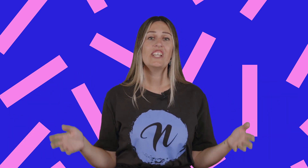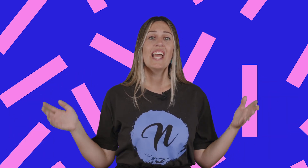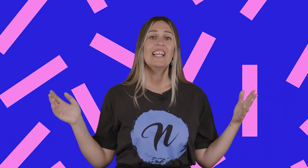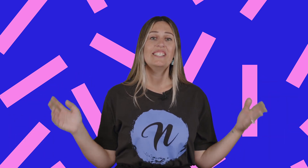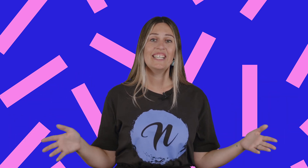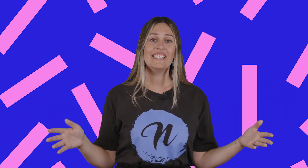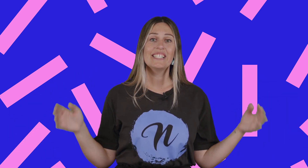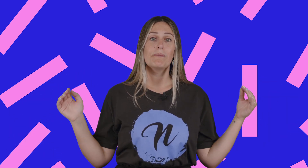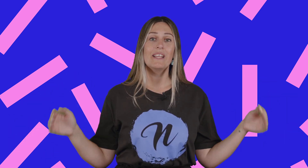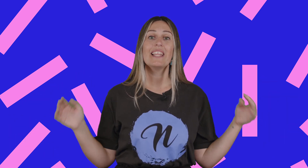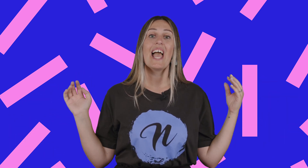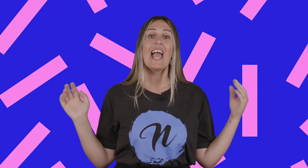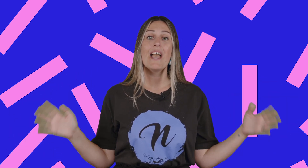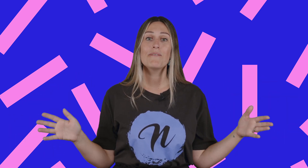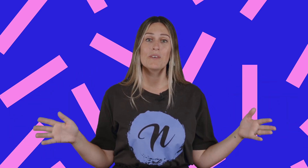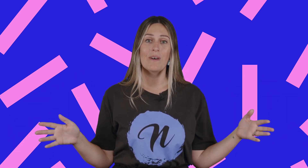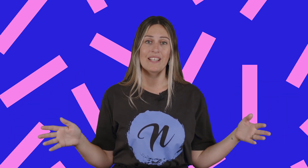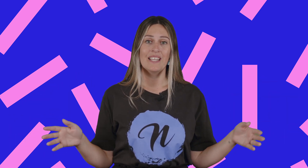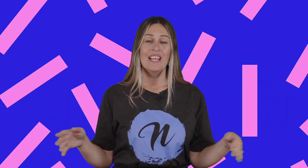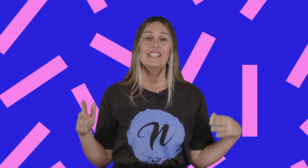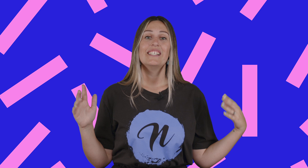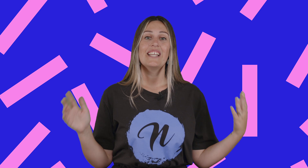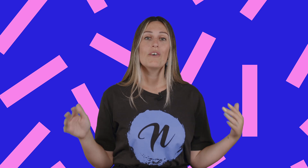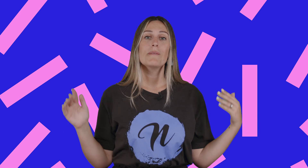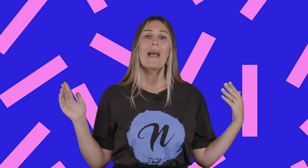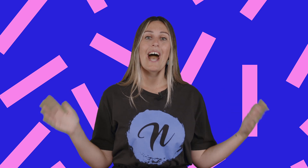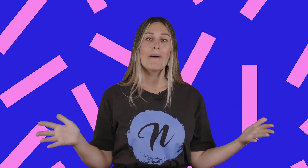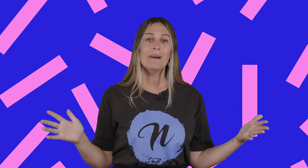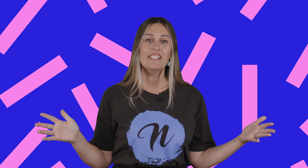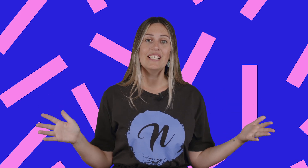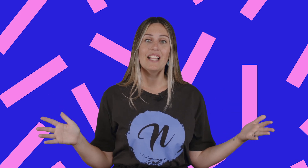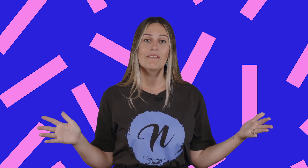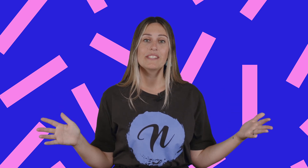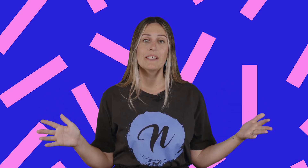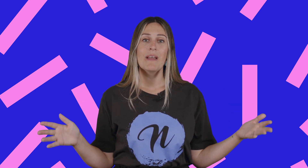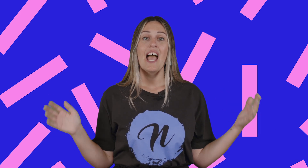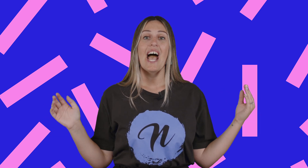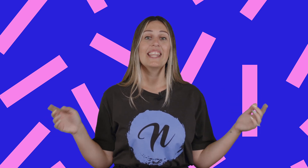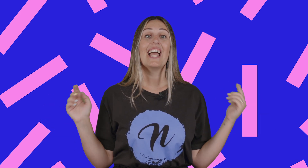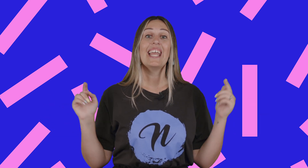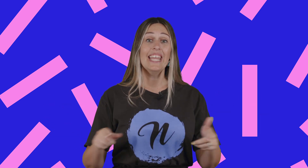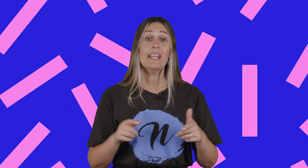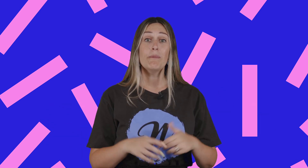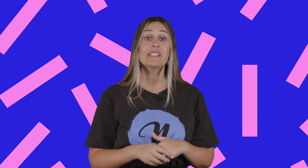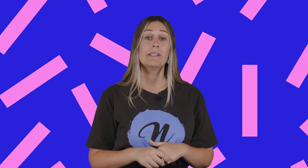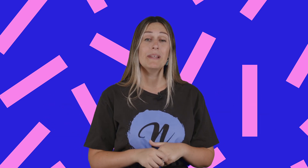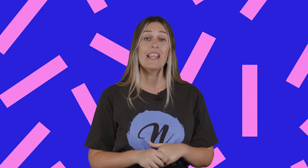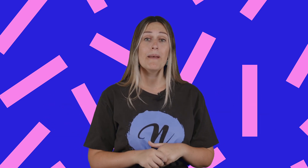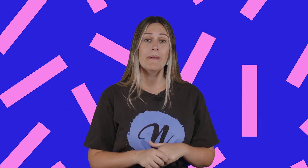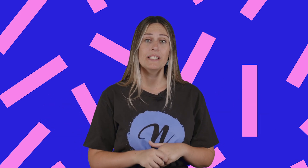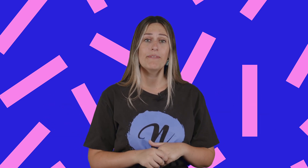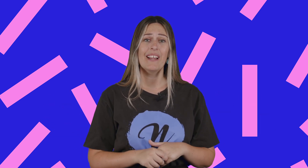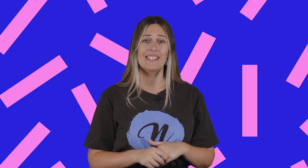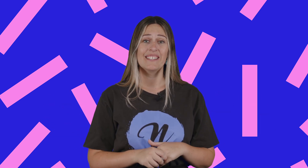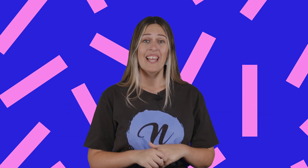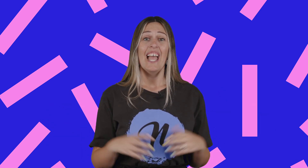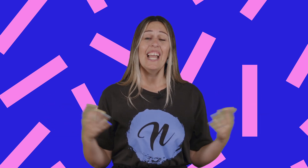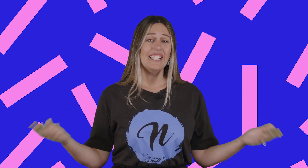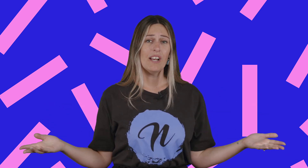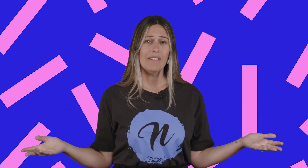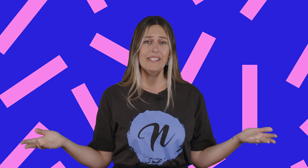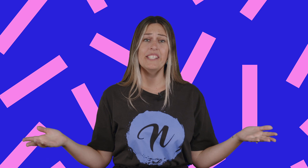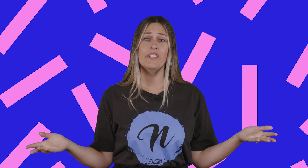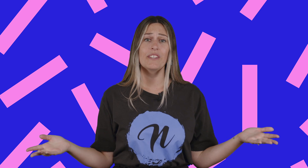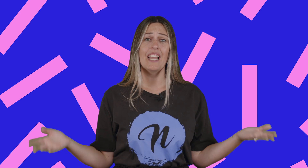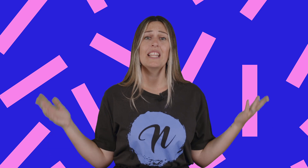is share Jesus with everyone, to tell them how much he loves them and that he wants to be their best friend.